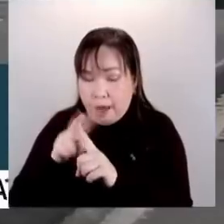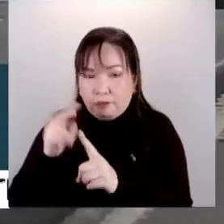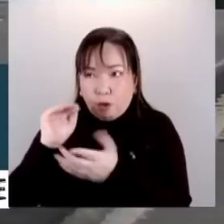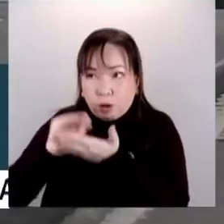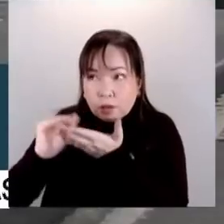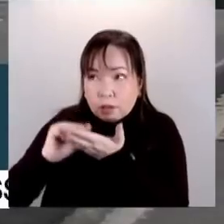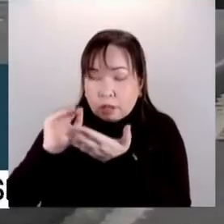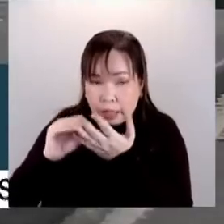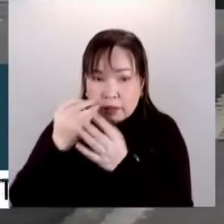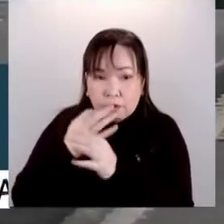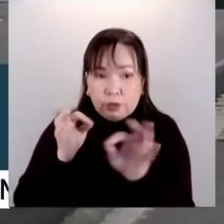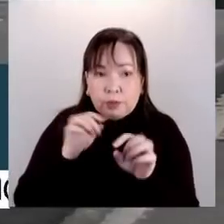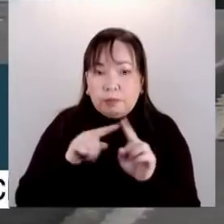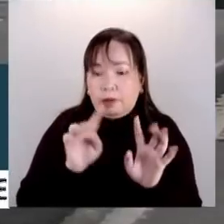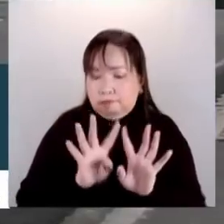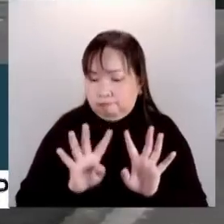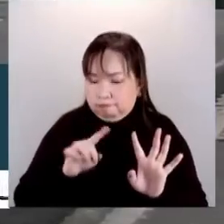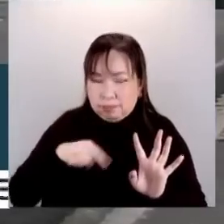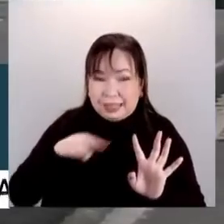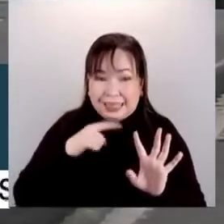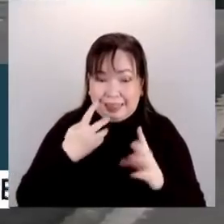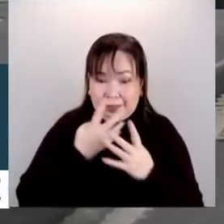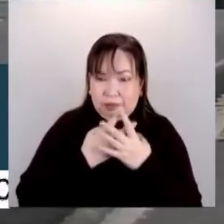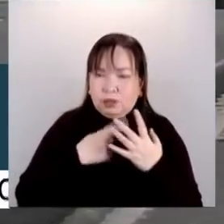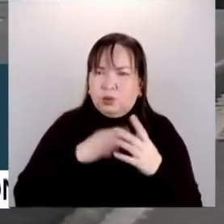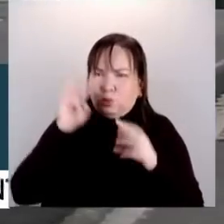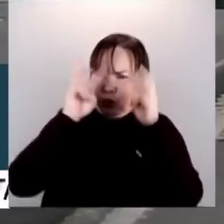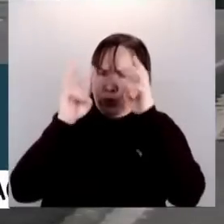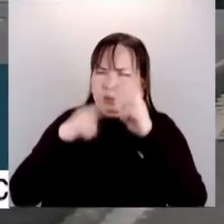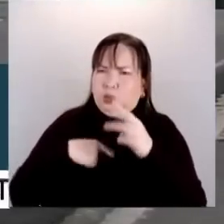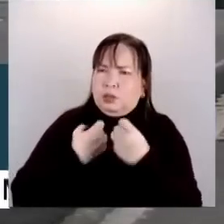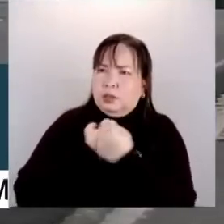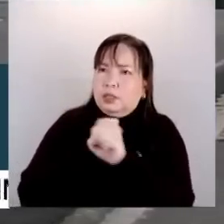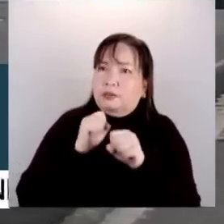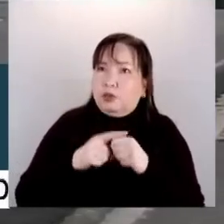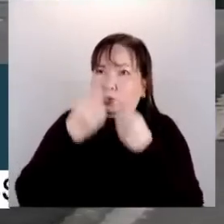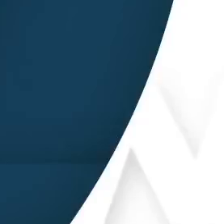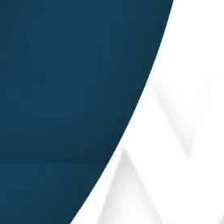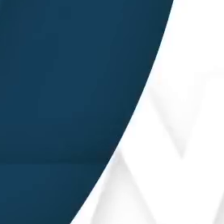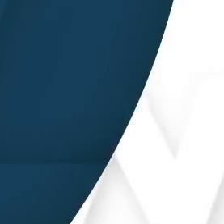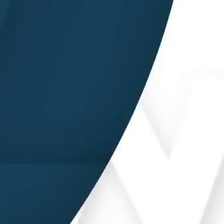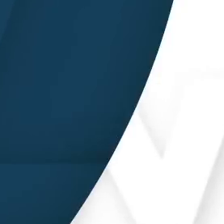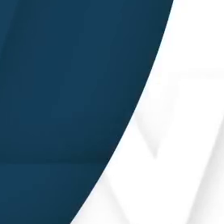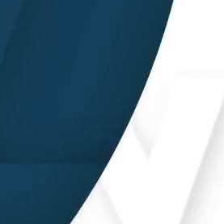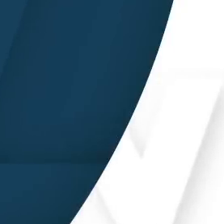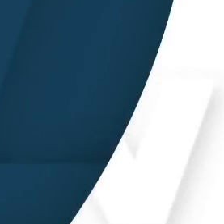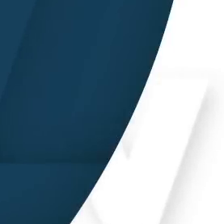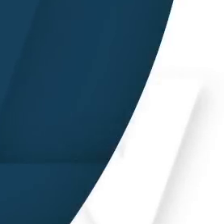Inmates have previously expressed concerns for their safety after providing statements to the NBI.